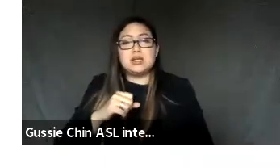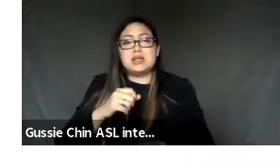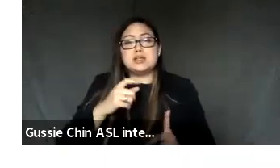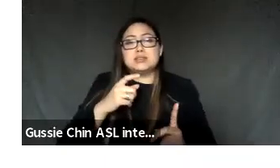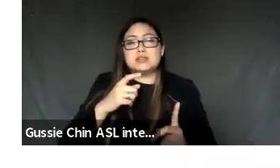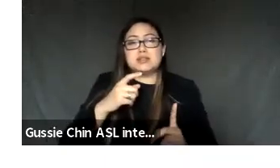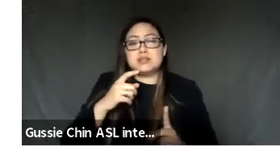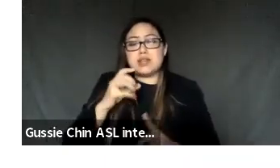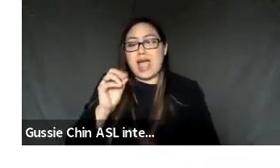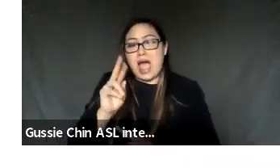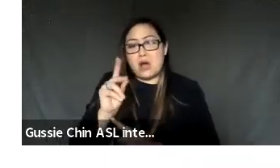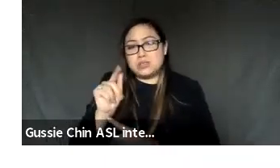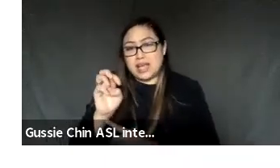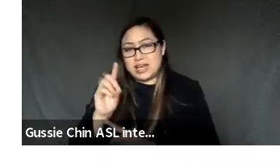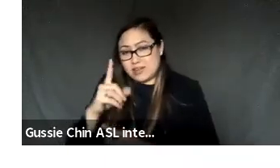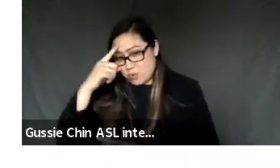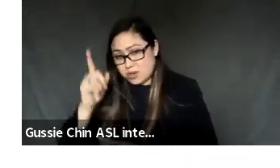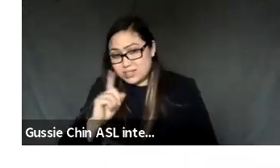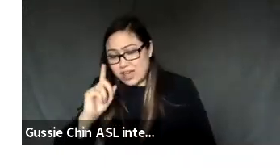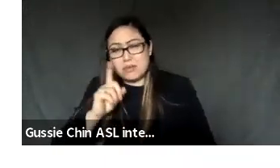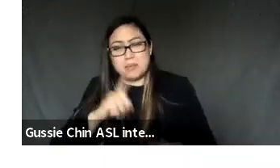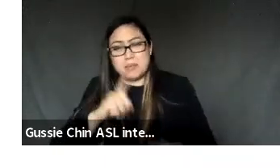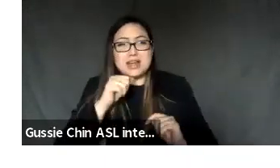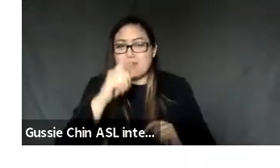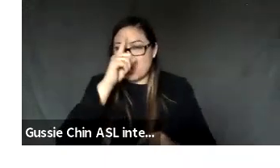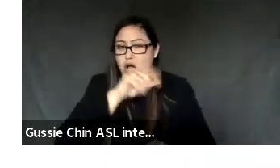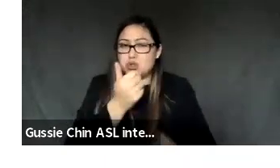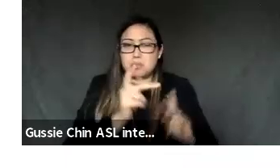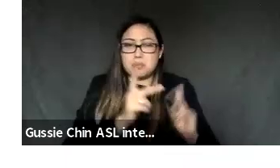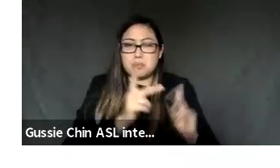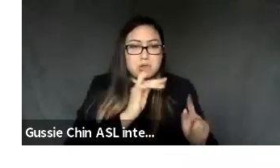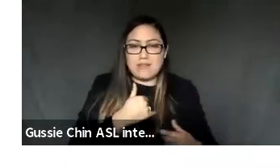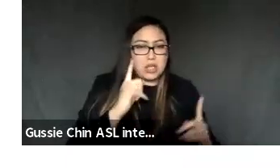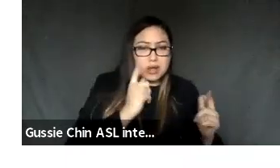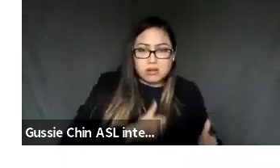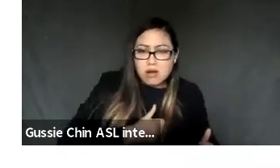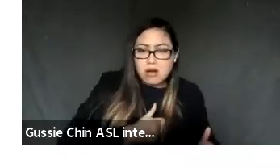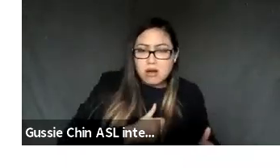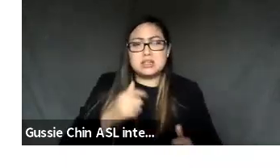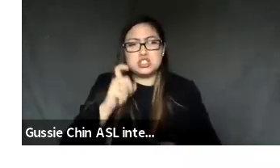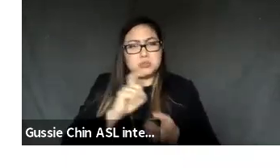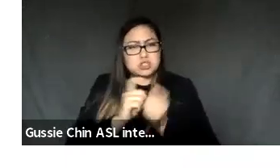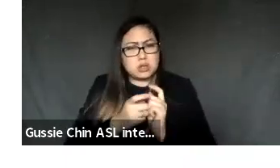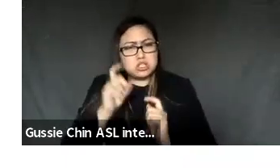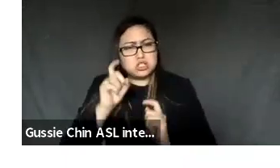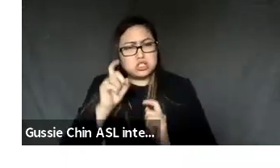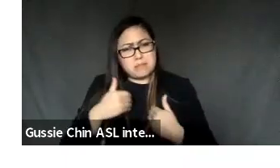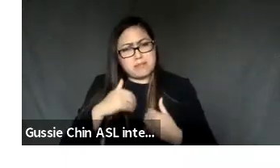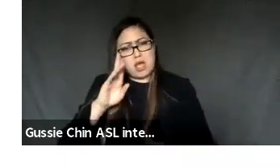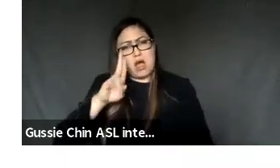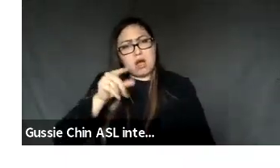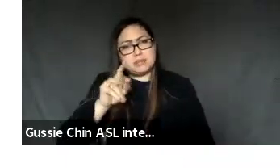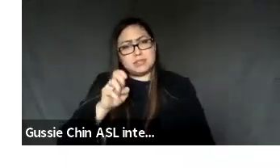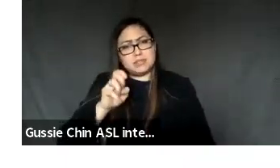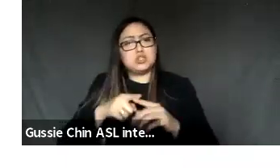loss. This needs to be changed. And another person said, will there be an update to add captioned phones and video